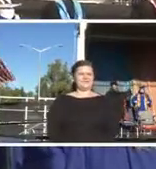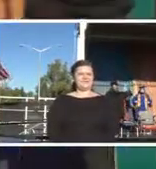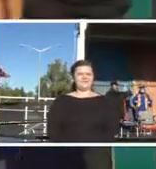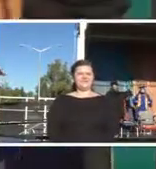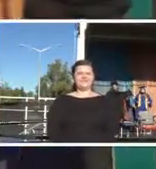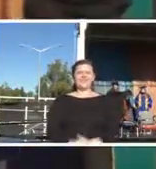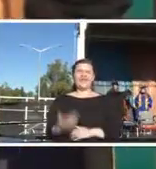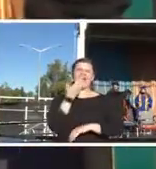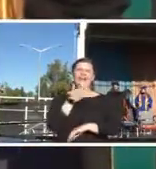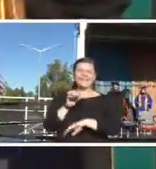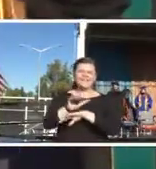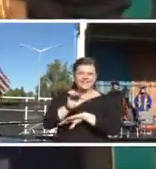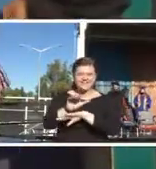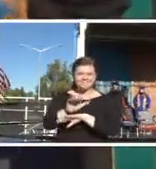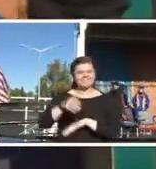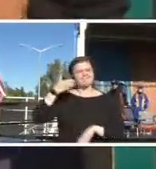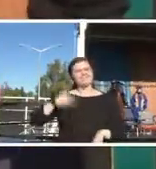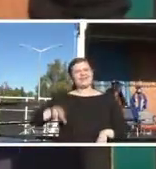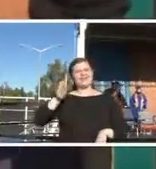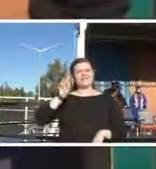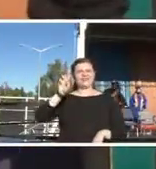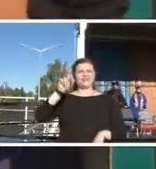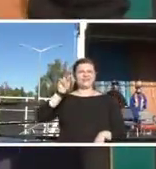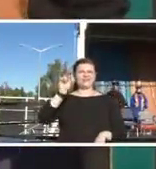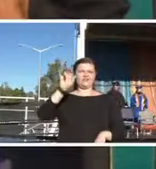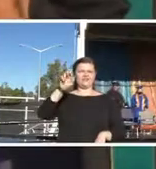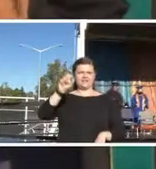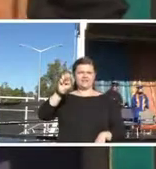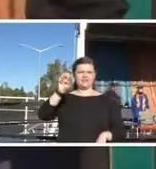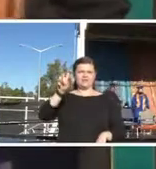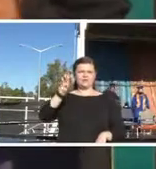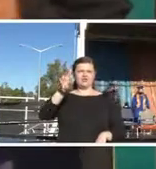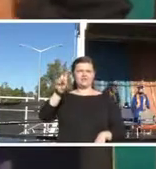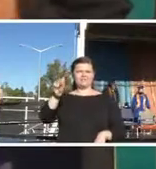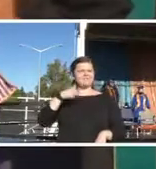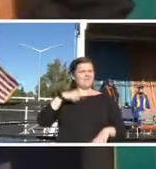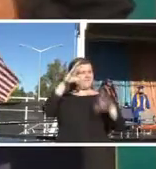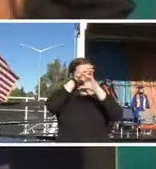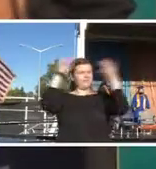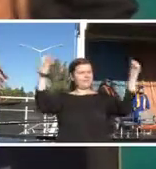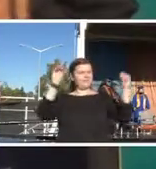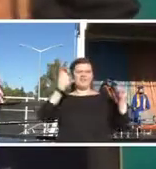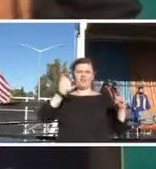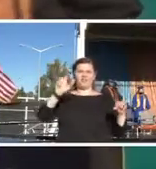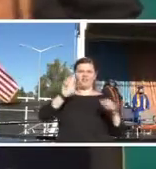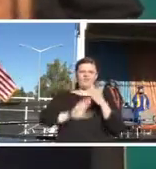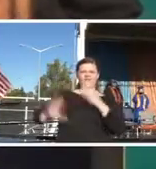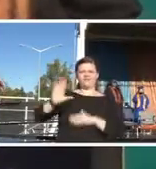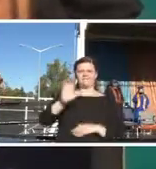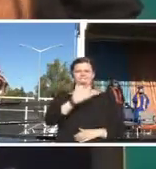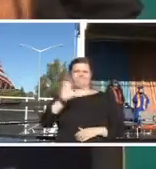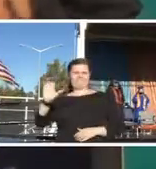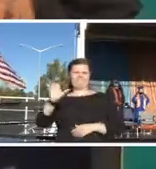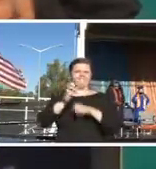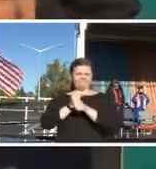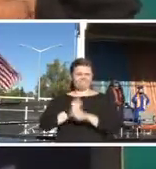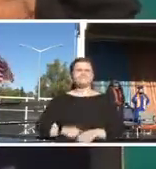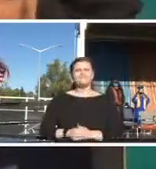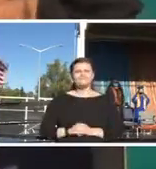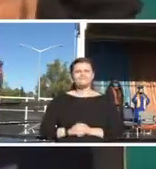Good evening. My name is Dr. Karen Edwards, and I'm the president of Clark College. Welcome to